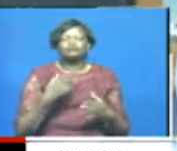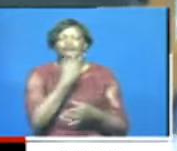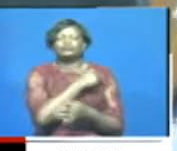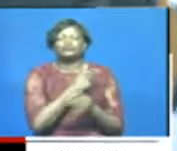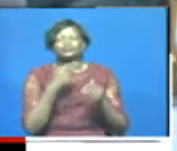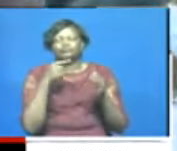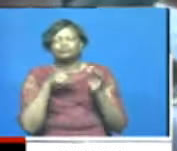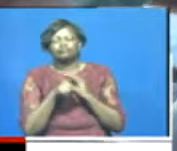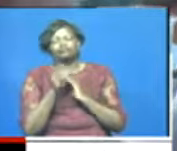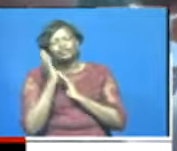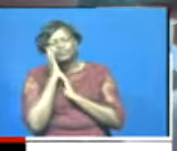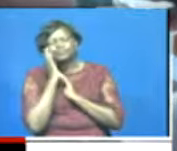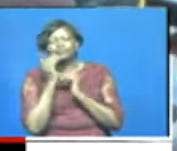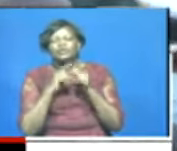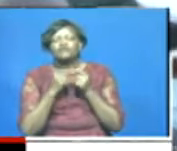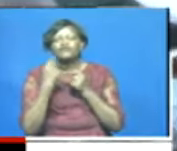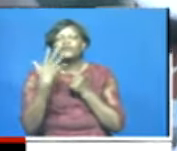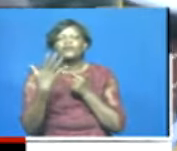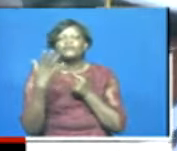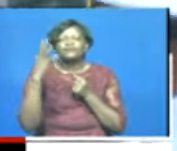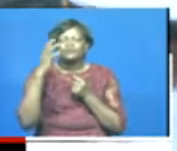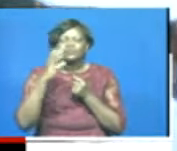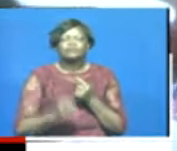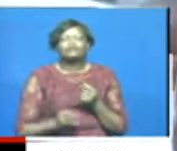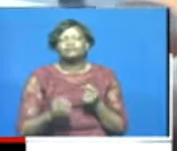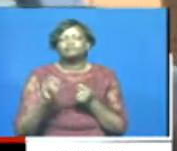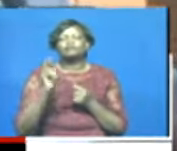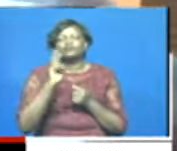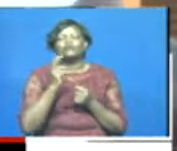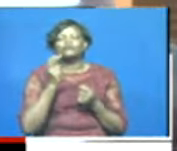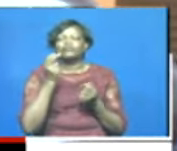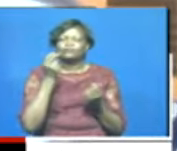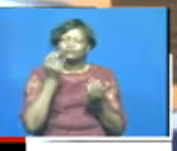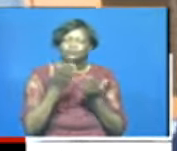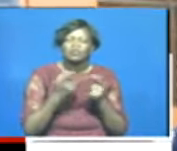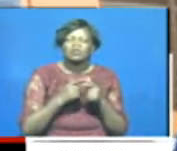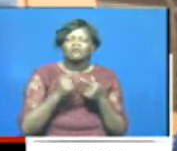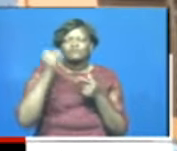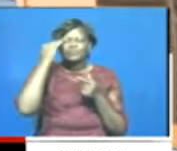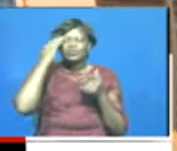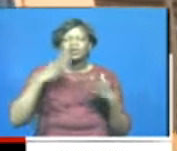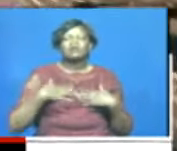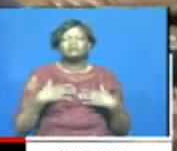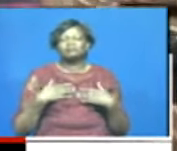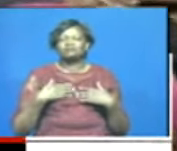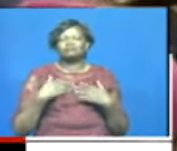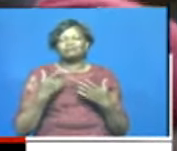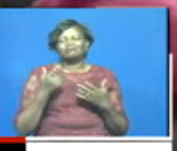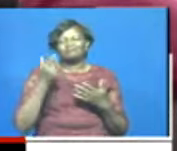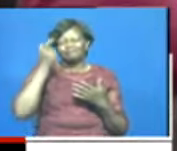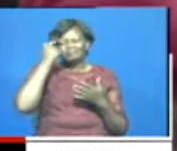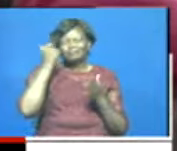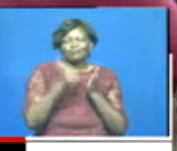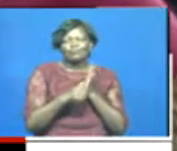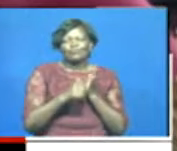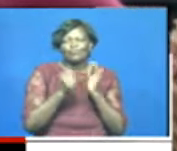and 25% seeking outpatient services have mental and neurological conditions.